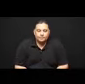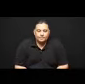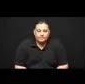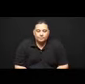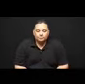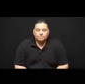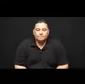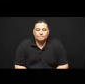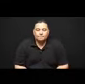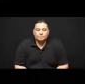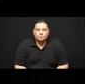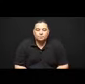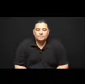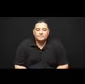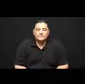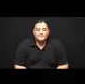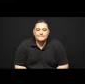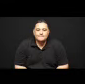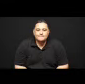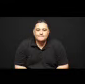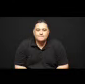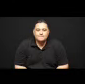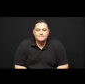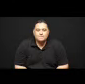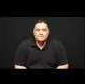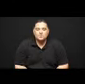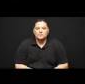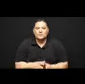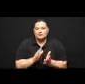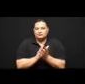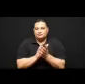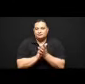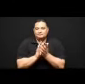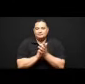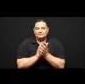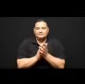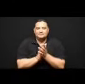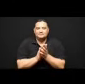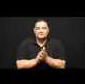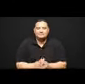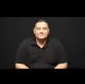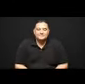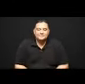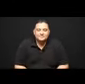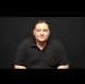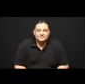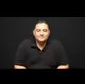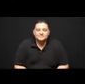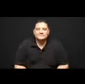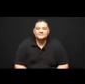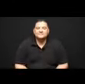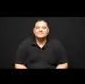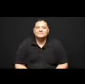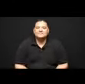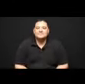of chairs rests alongside small tables. A white-haired woman with glasses reads off a clipboard.